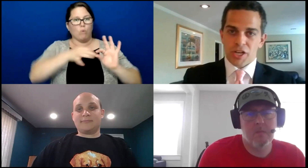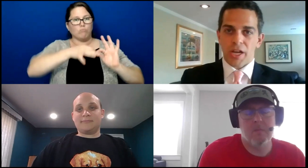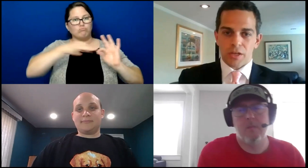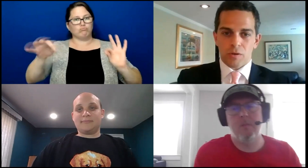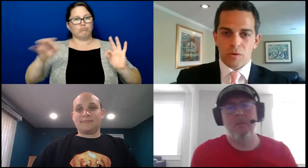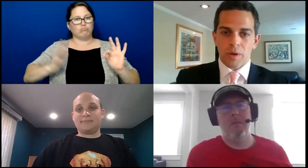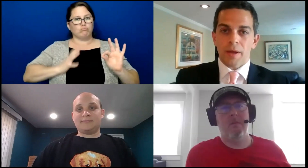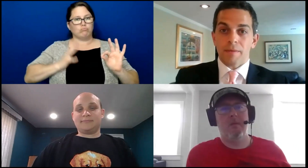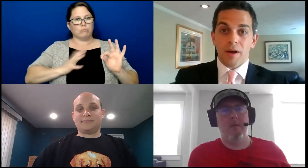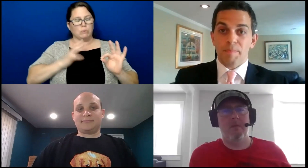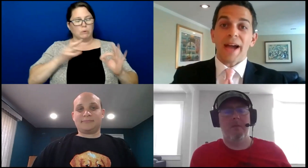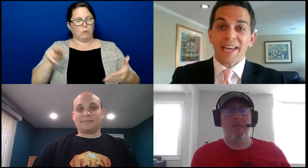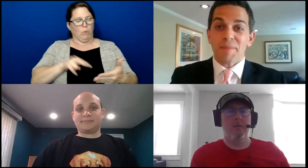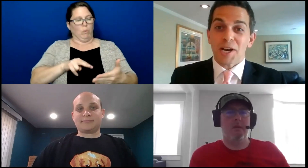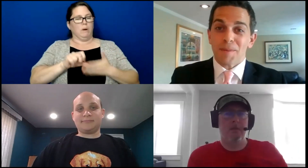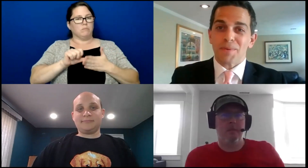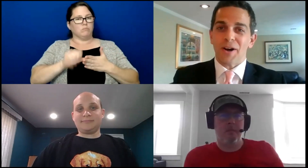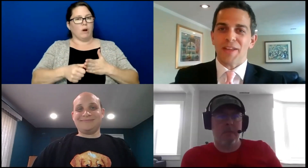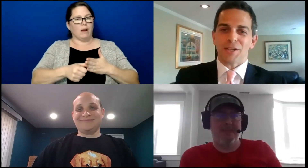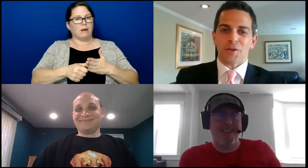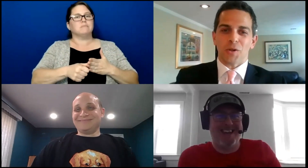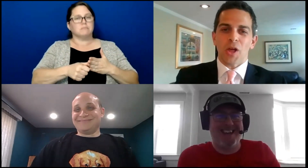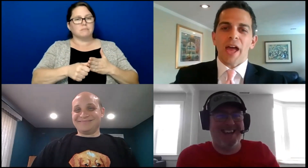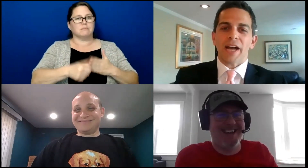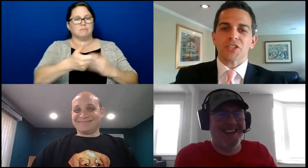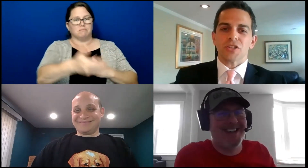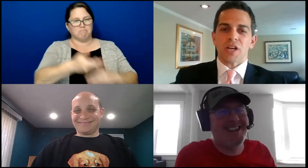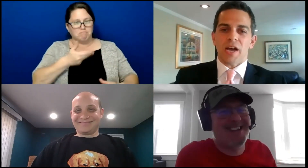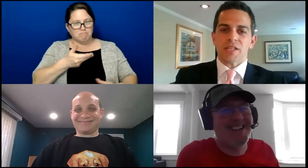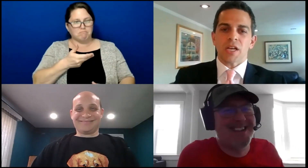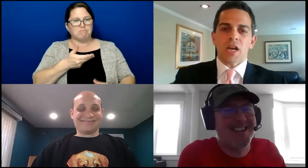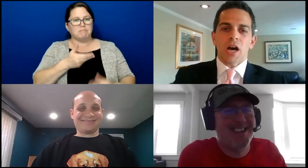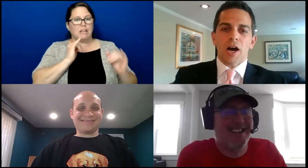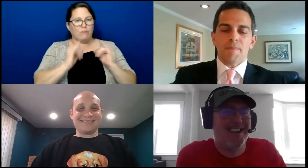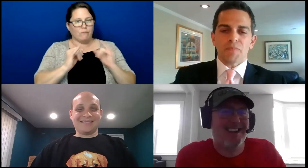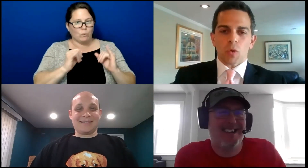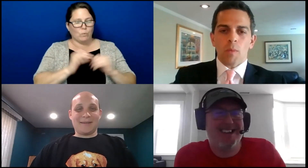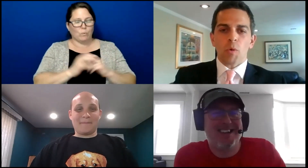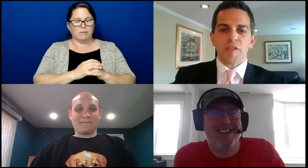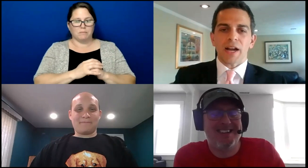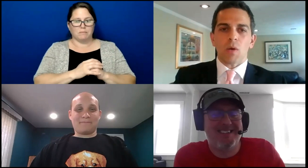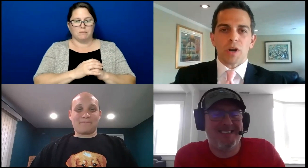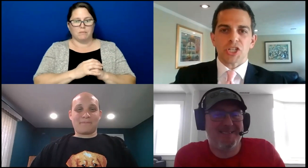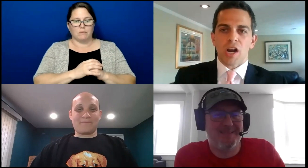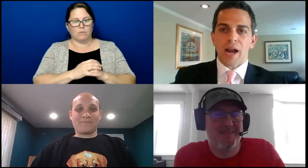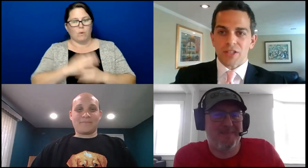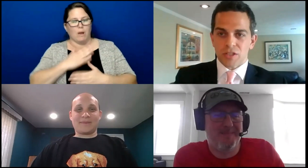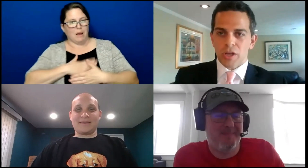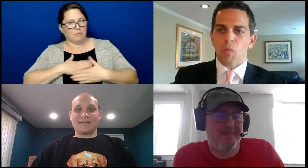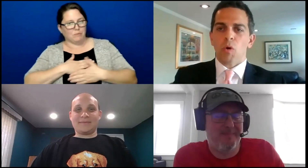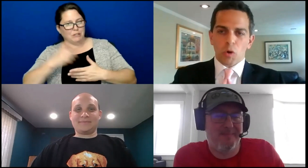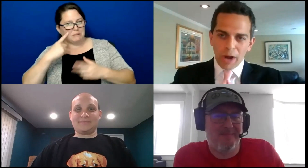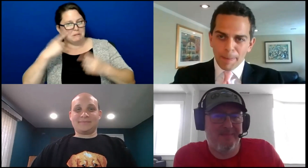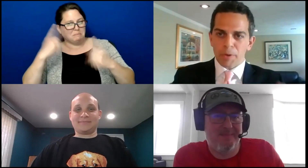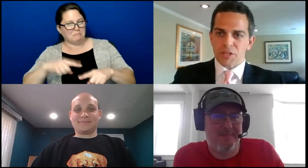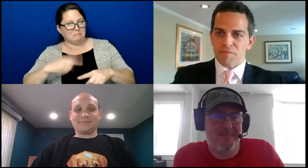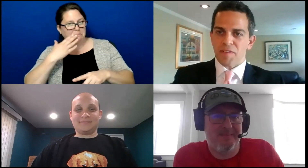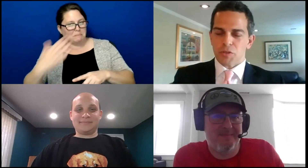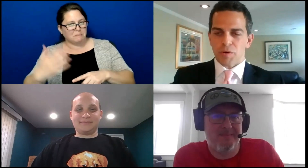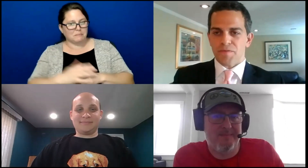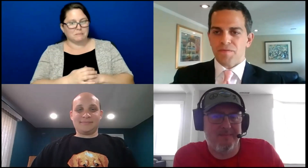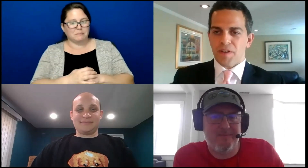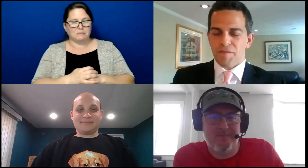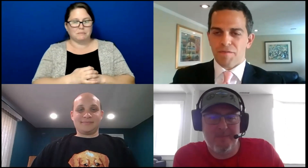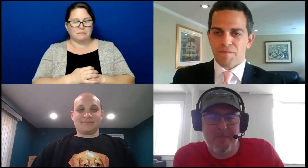I appreciate you backing me up on that little exercise. One more thing I want to share, we'll wrap up with